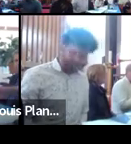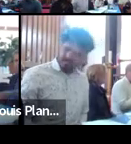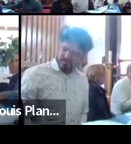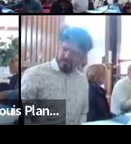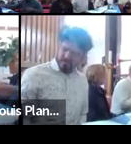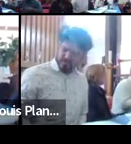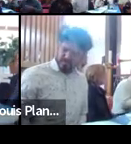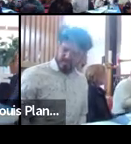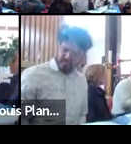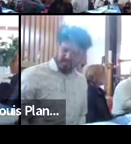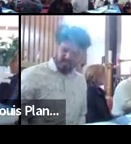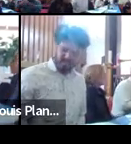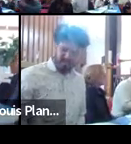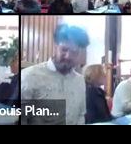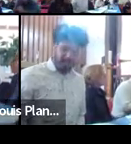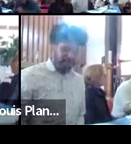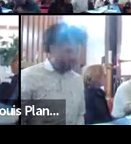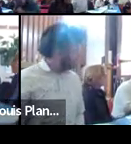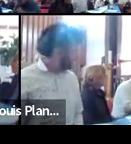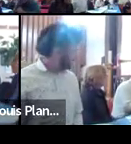I'll try and be quick.